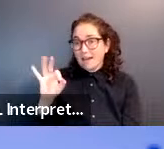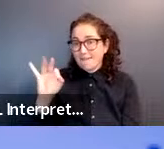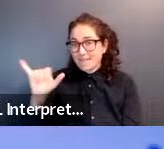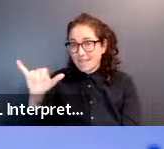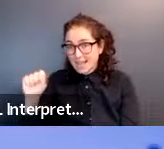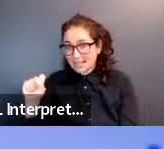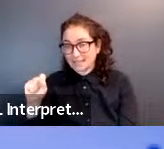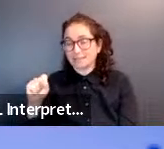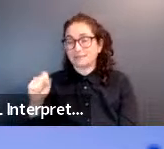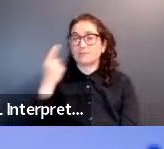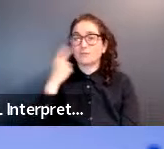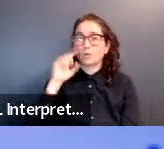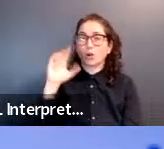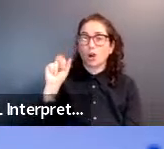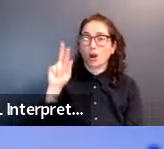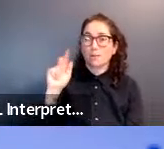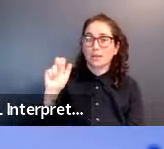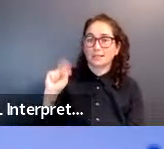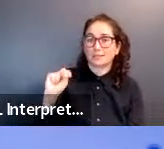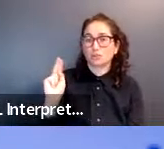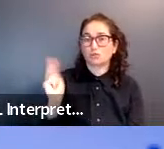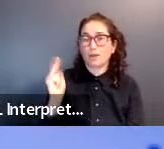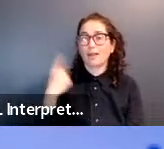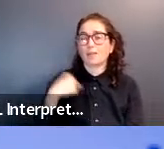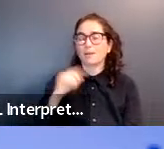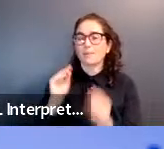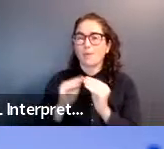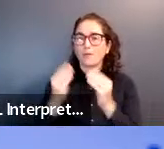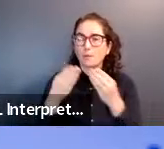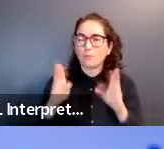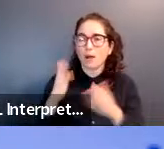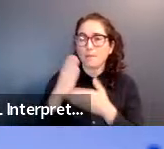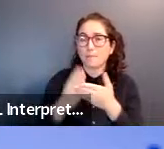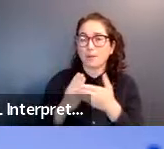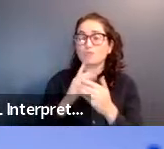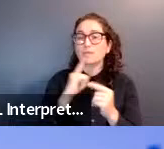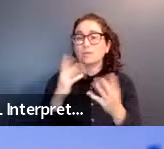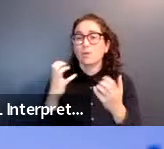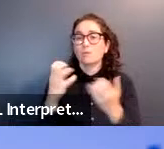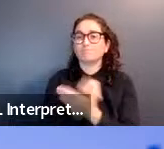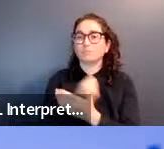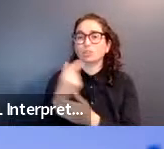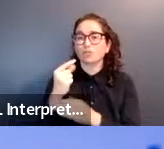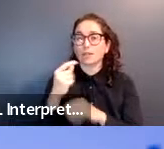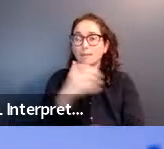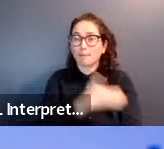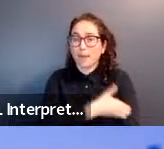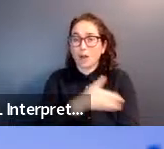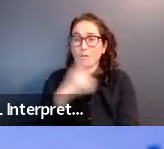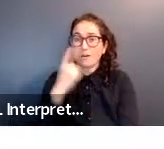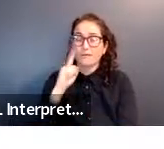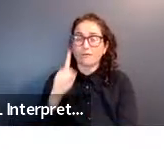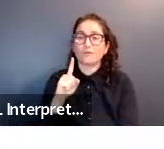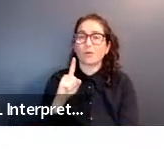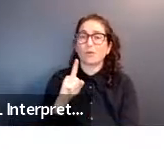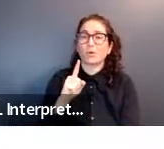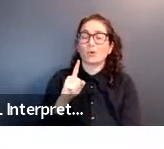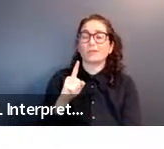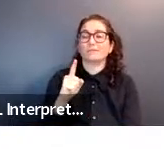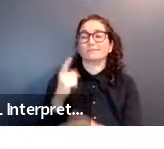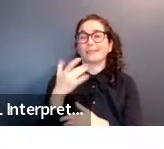vital part in a broader strategy to use green power to light, heat, and cool our homes and